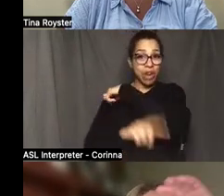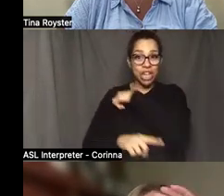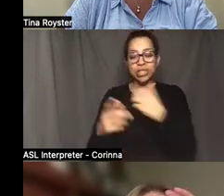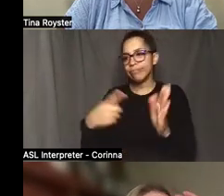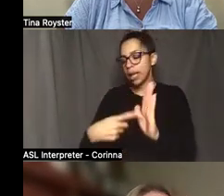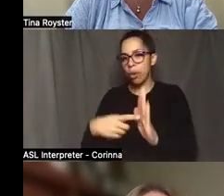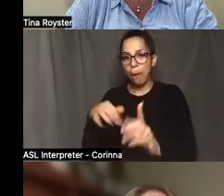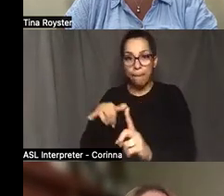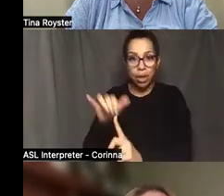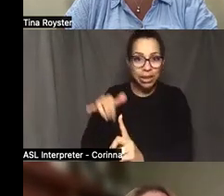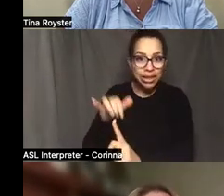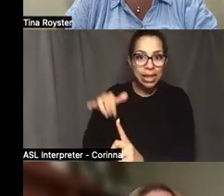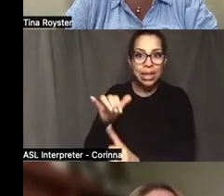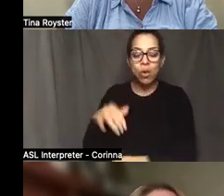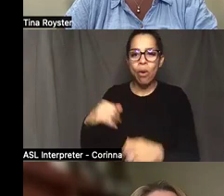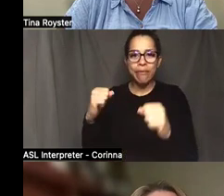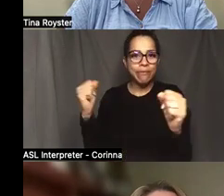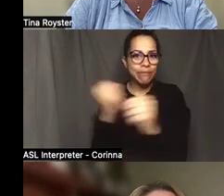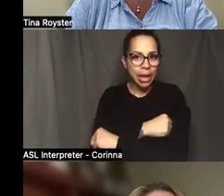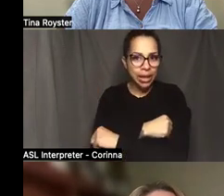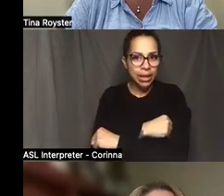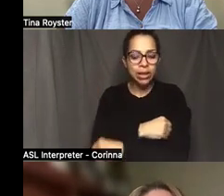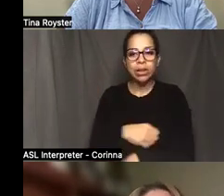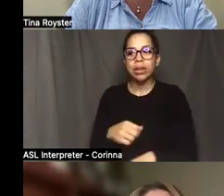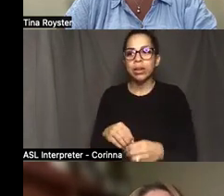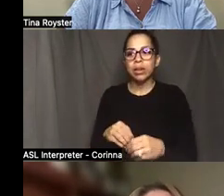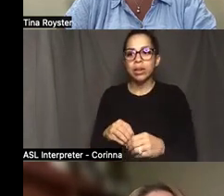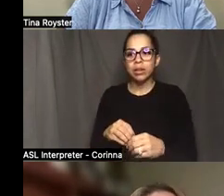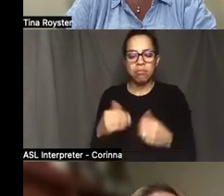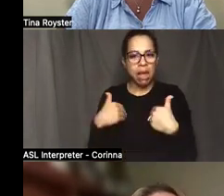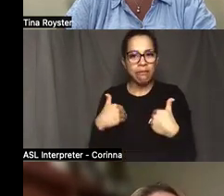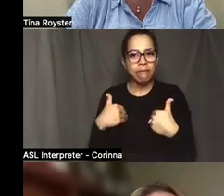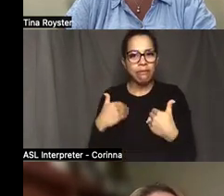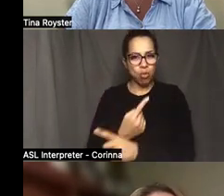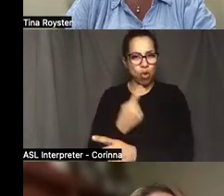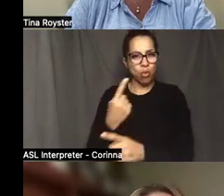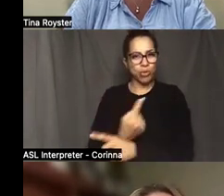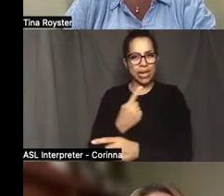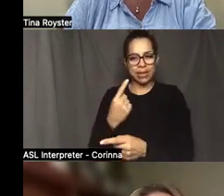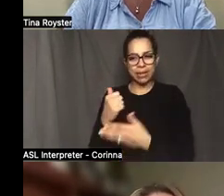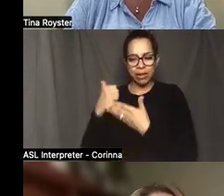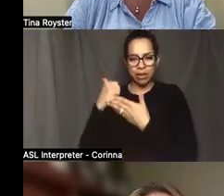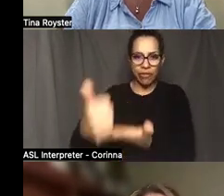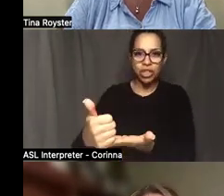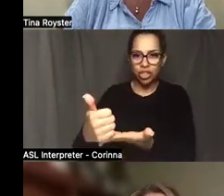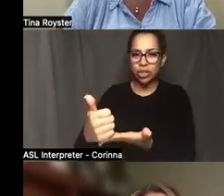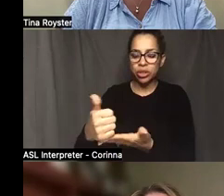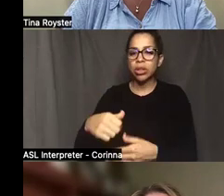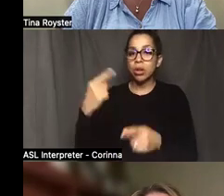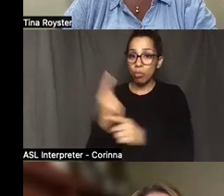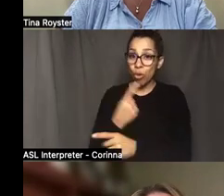bullying or a fight or whatever. There are appropriate interventions for those and also